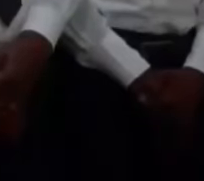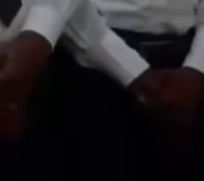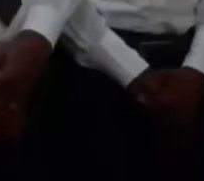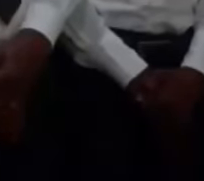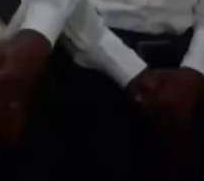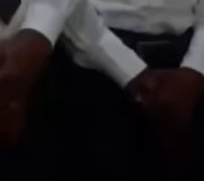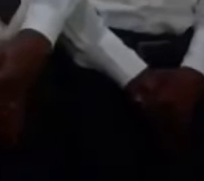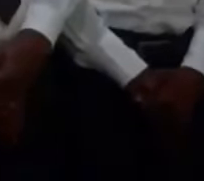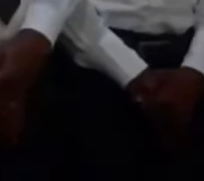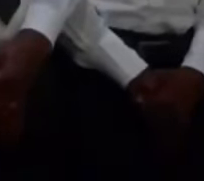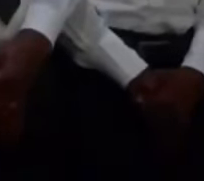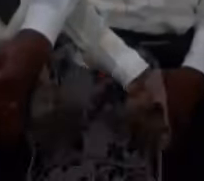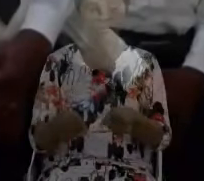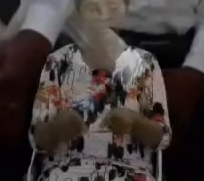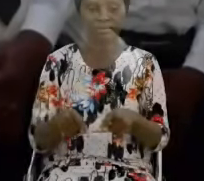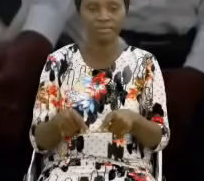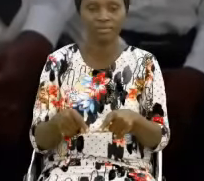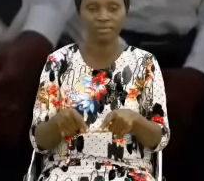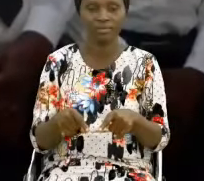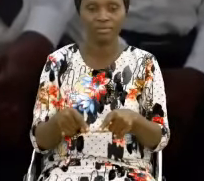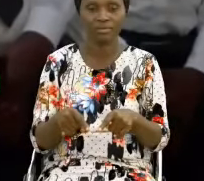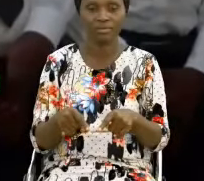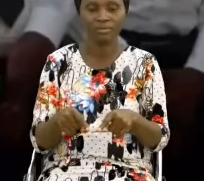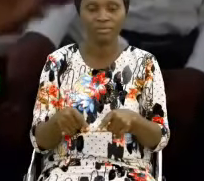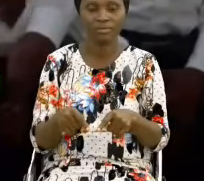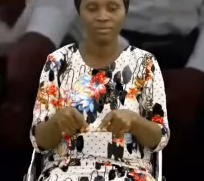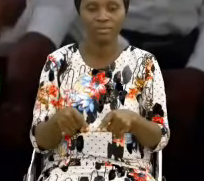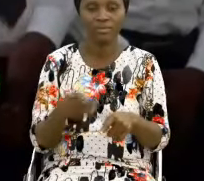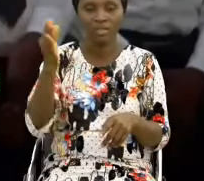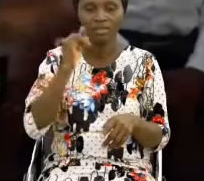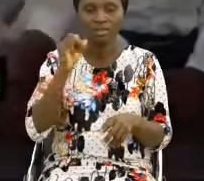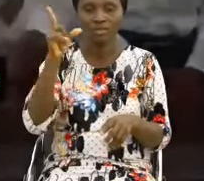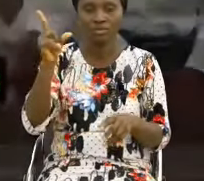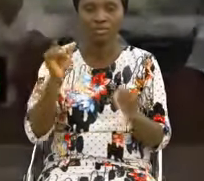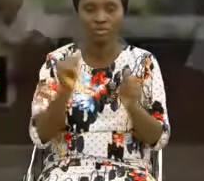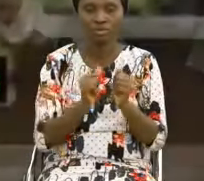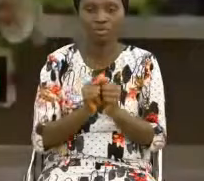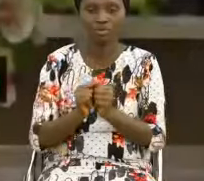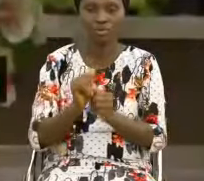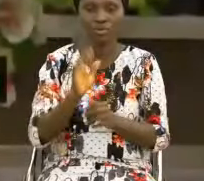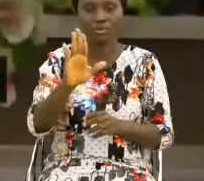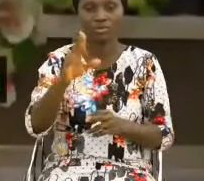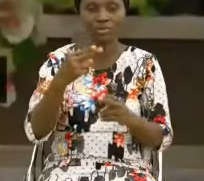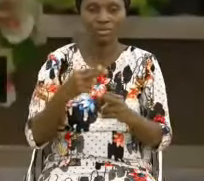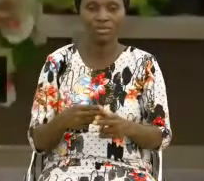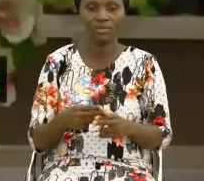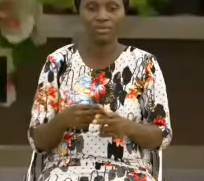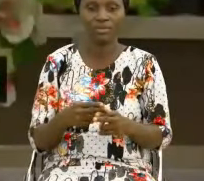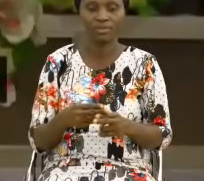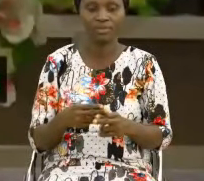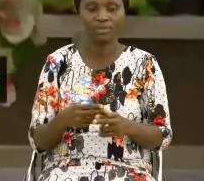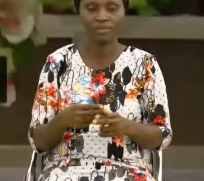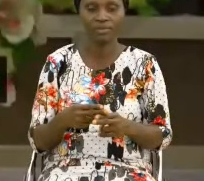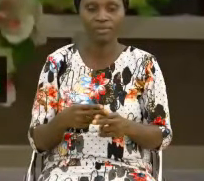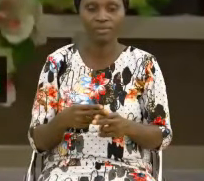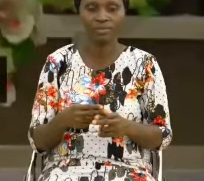There's one with your name. One with your name. Joy, peace, deliverance. Peace,